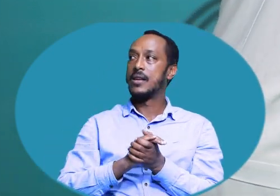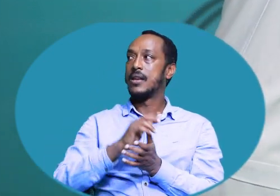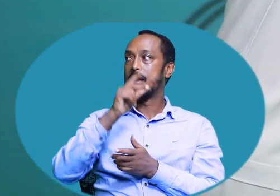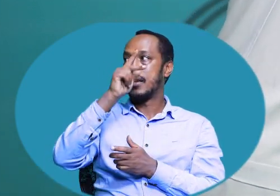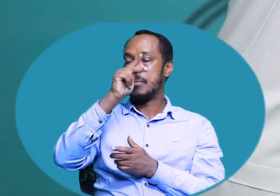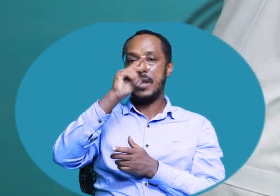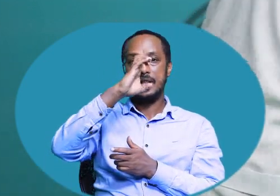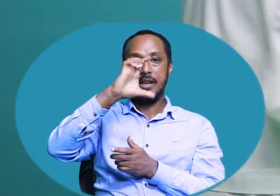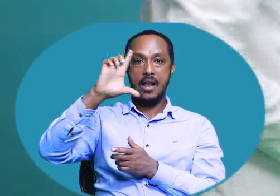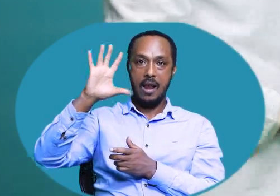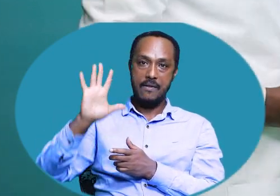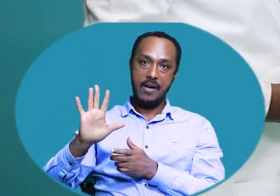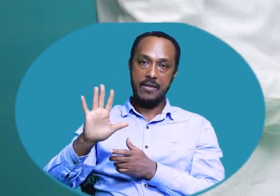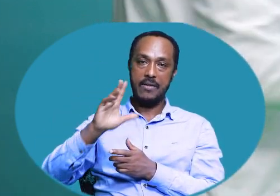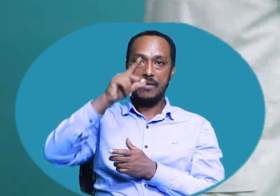SF4,